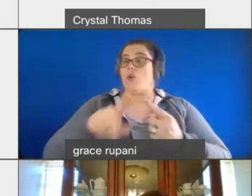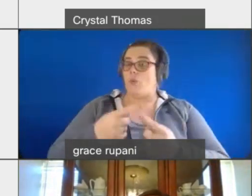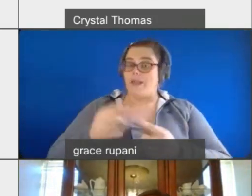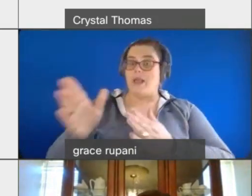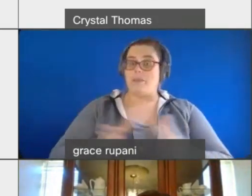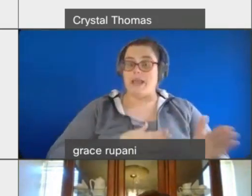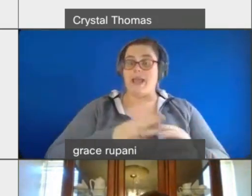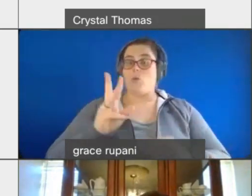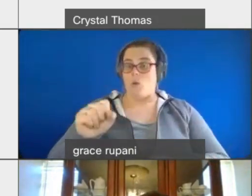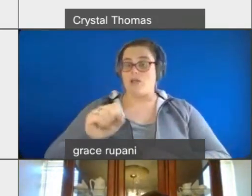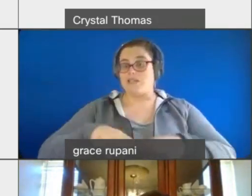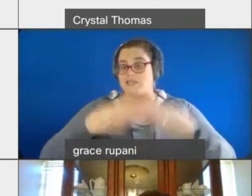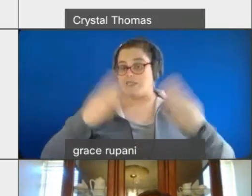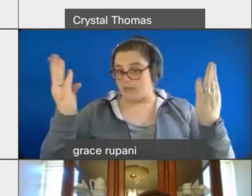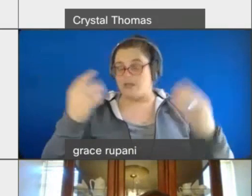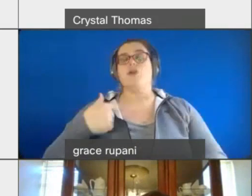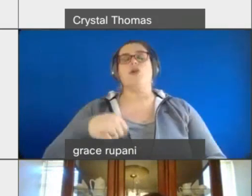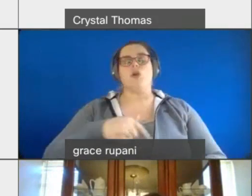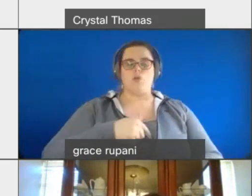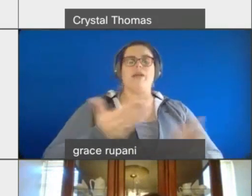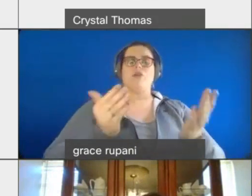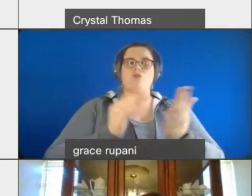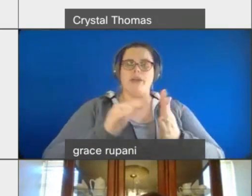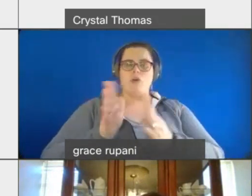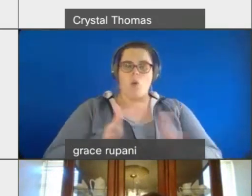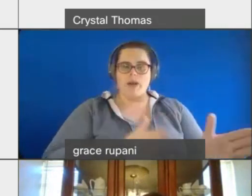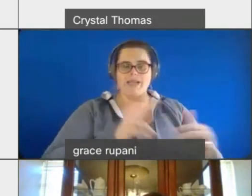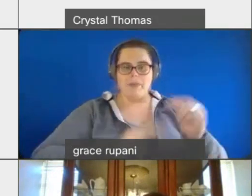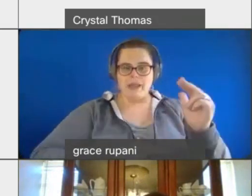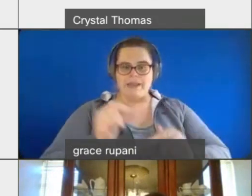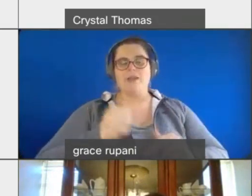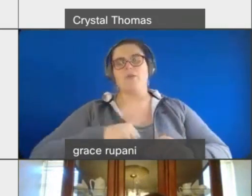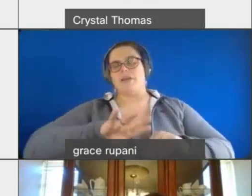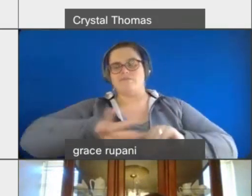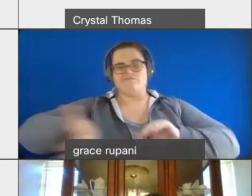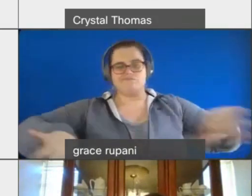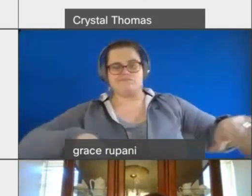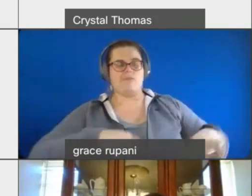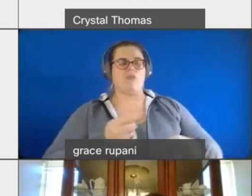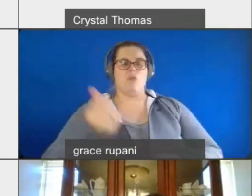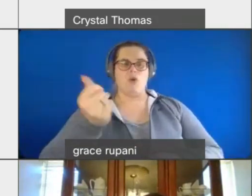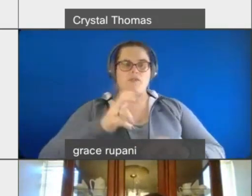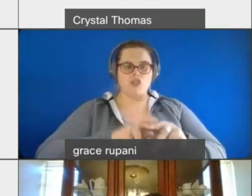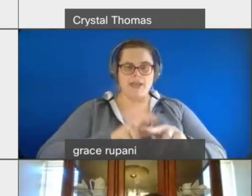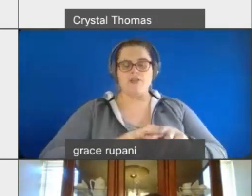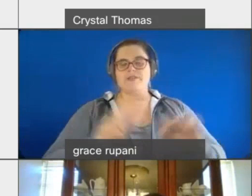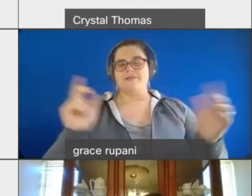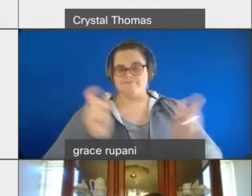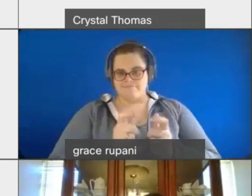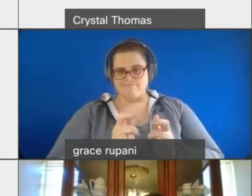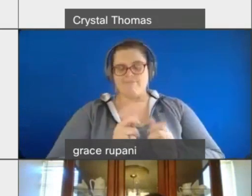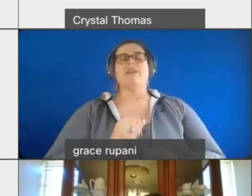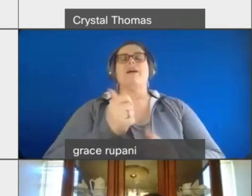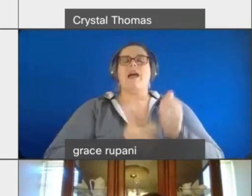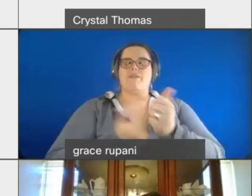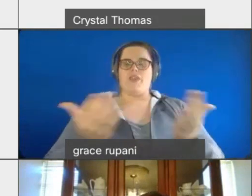accepted, we had reorganized the building, removed chairs from where they were, and everything was approved. So that